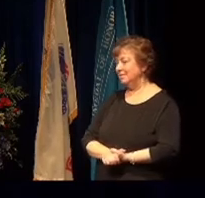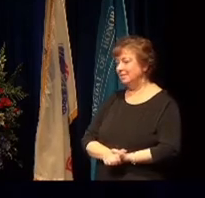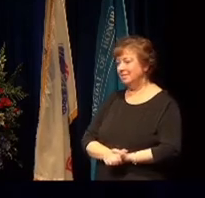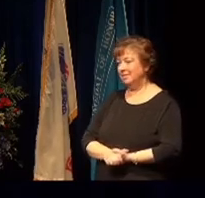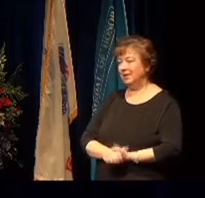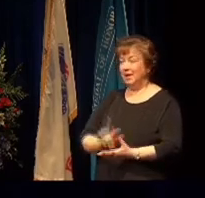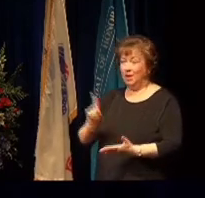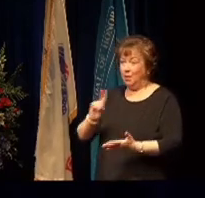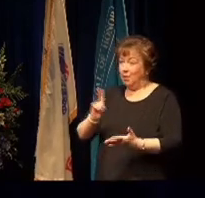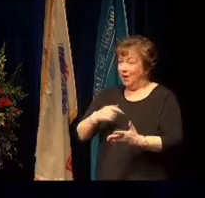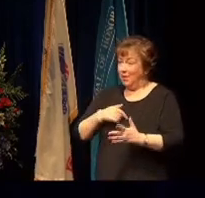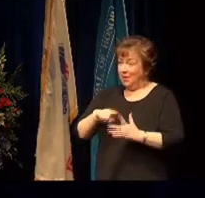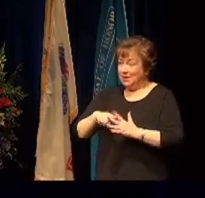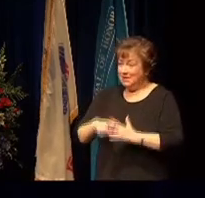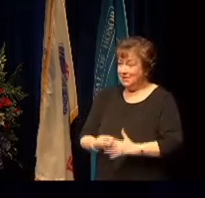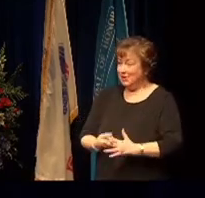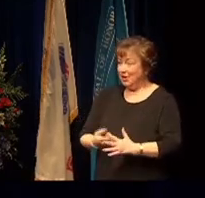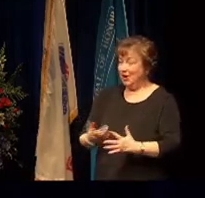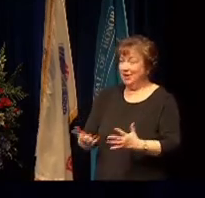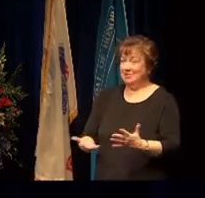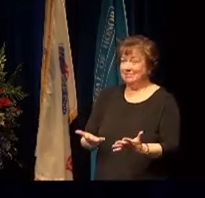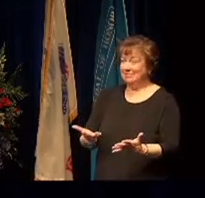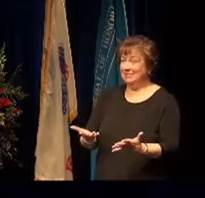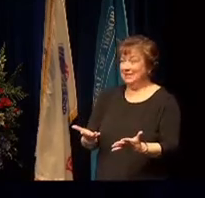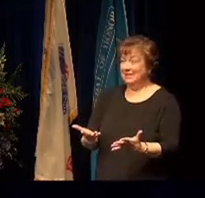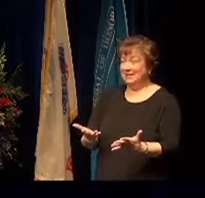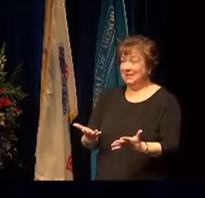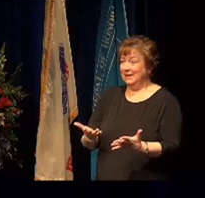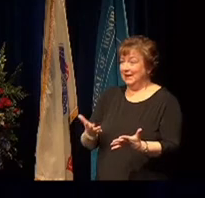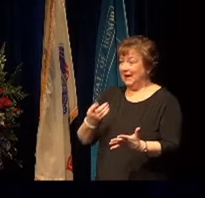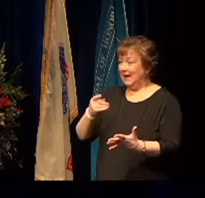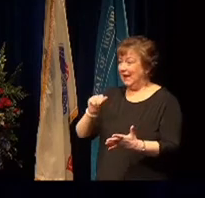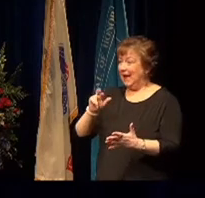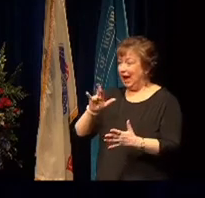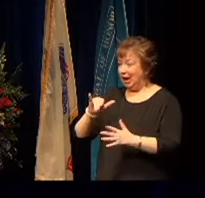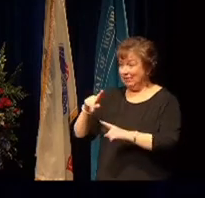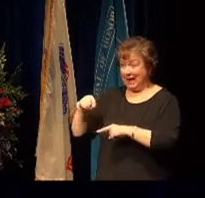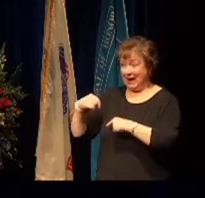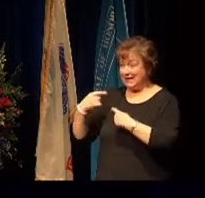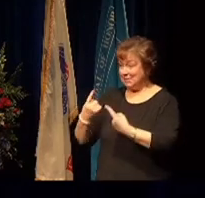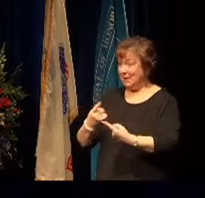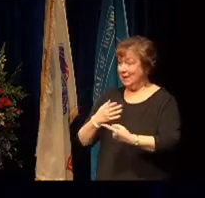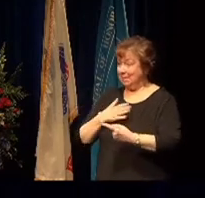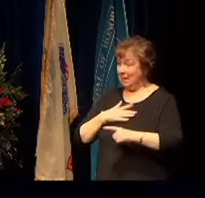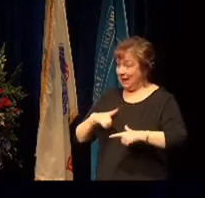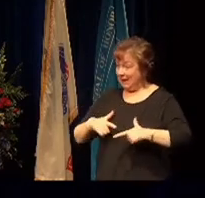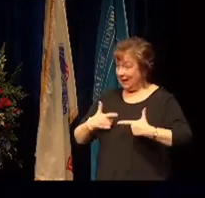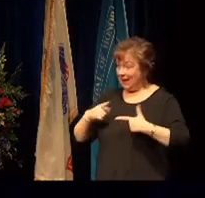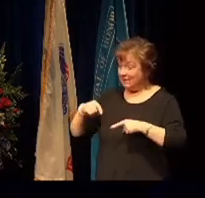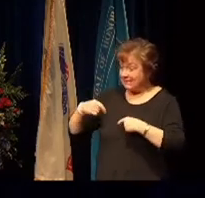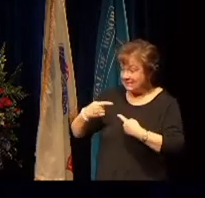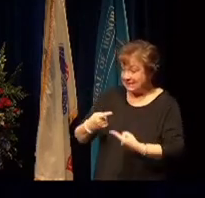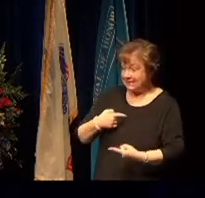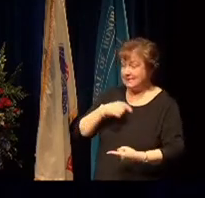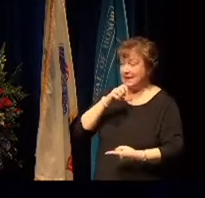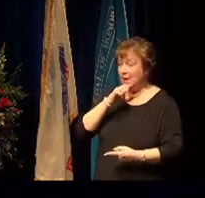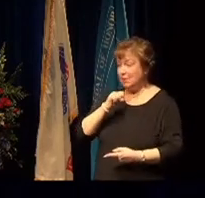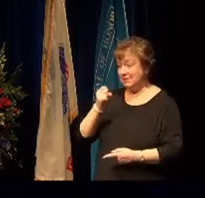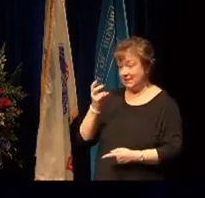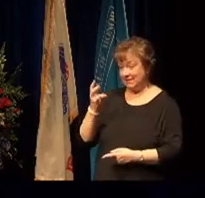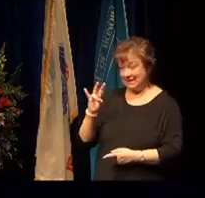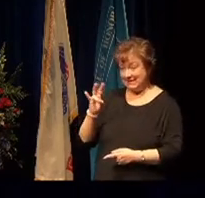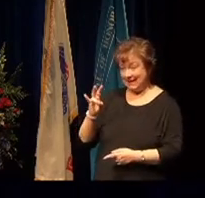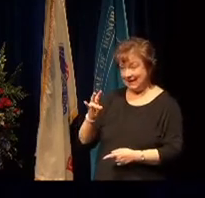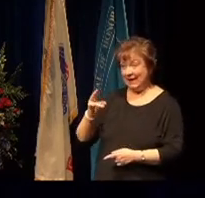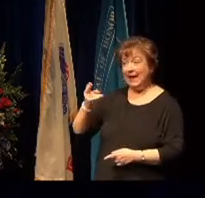Where do I start? Let's see. He's been in my life since I was 17. He spoke at